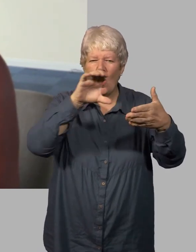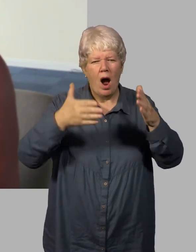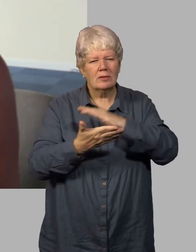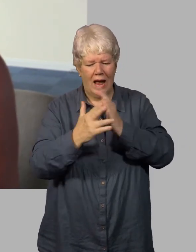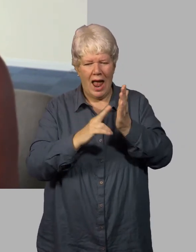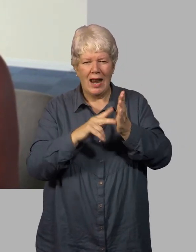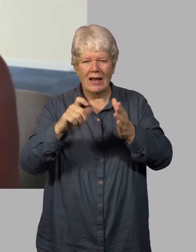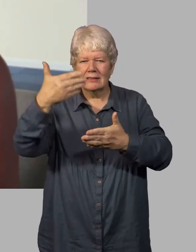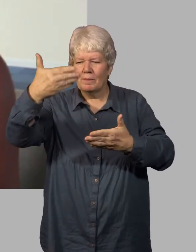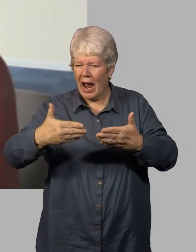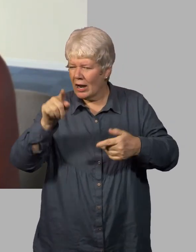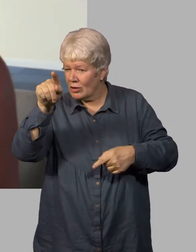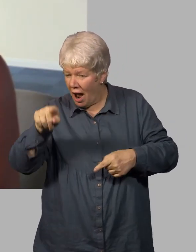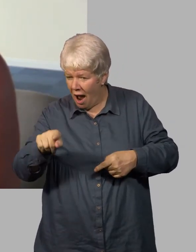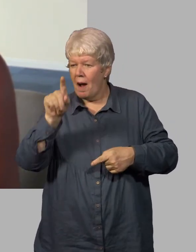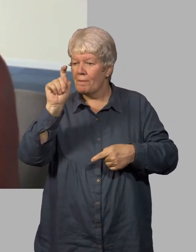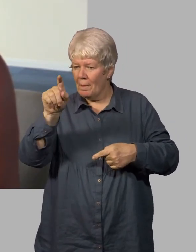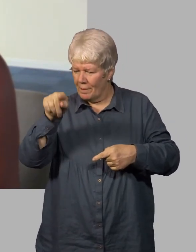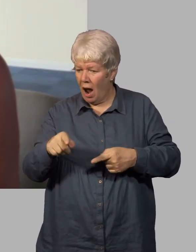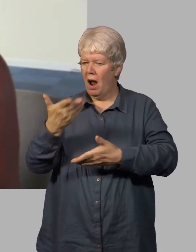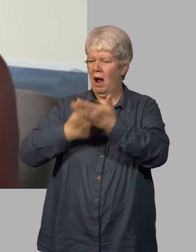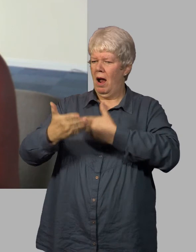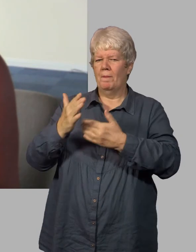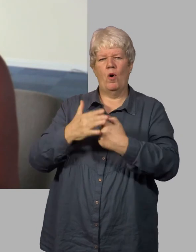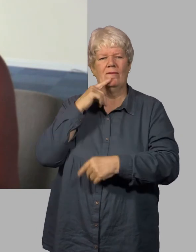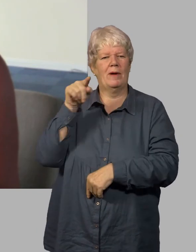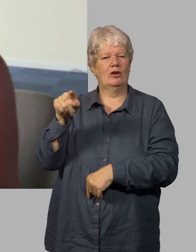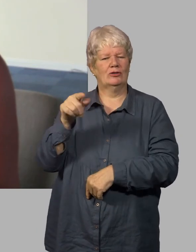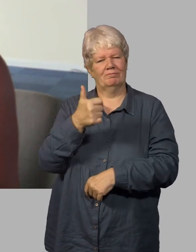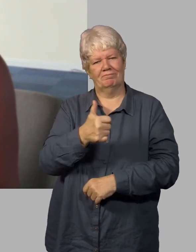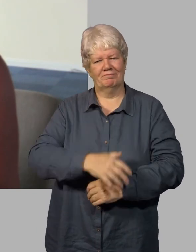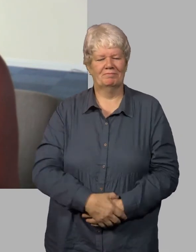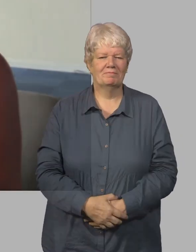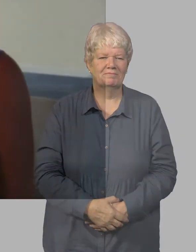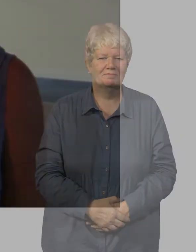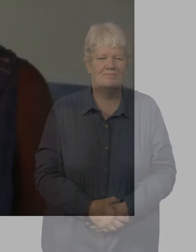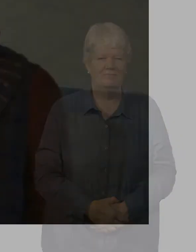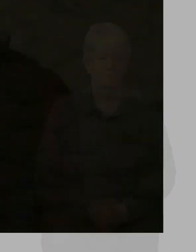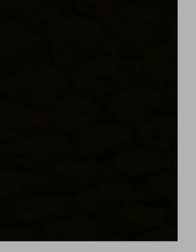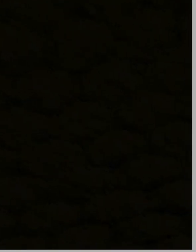do this just by clicking on their photos on the NAC page of the Trust website.